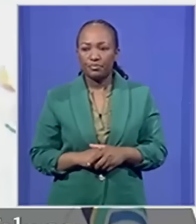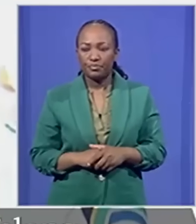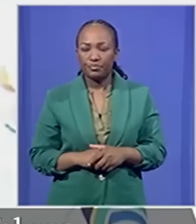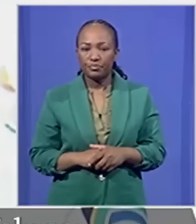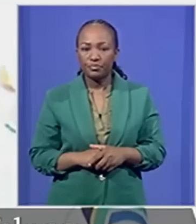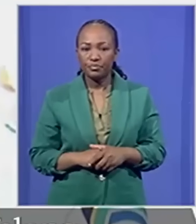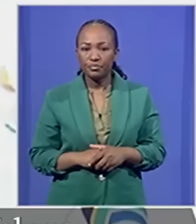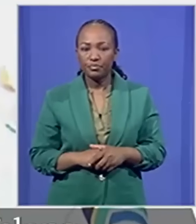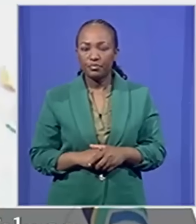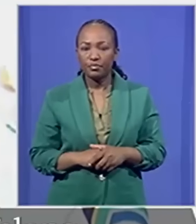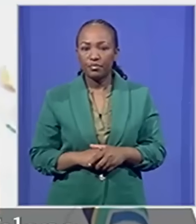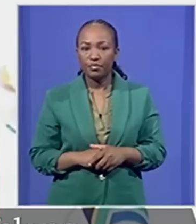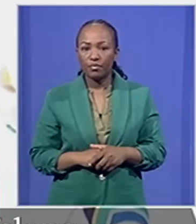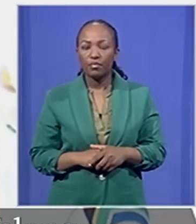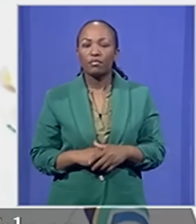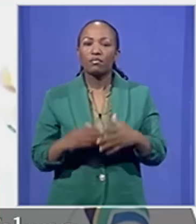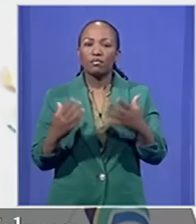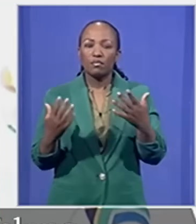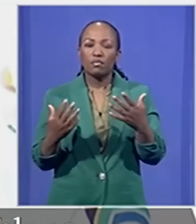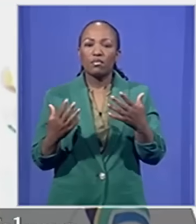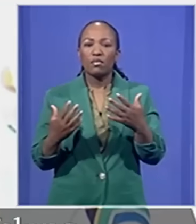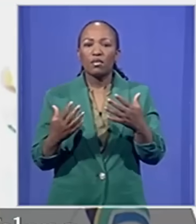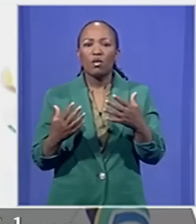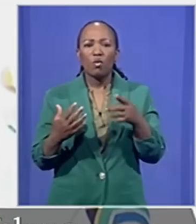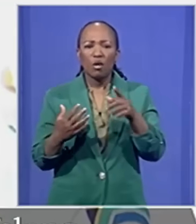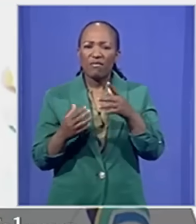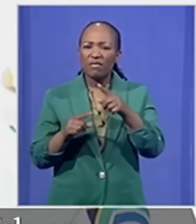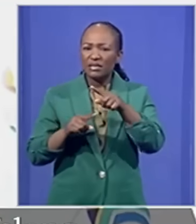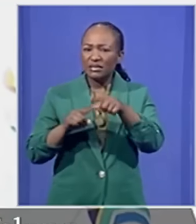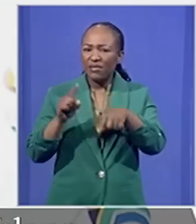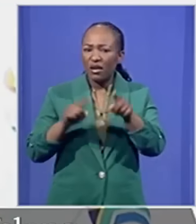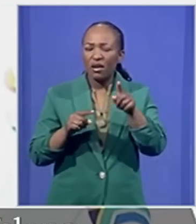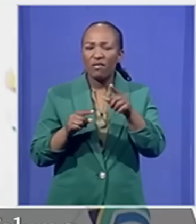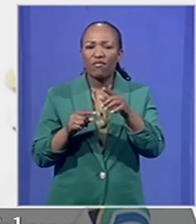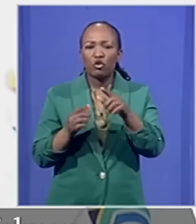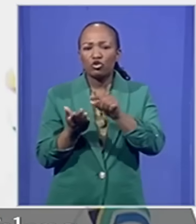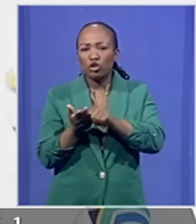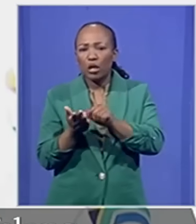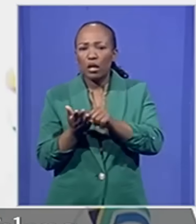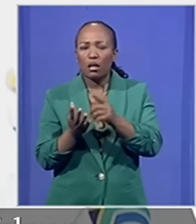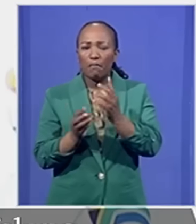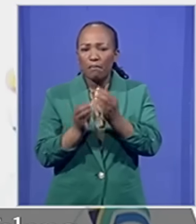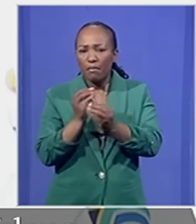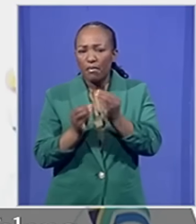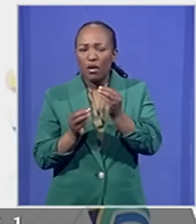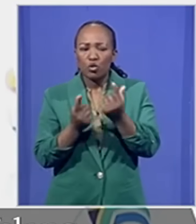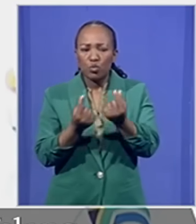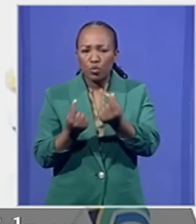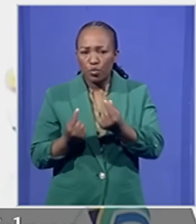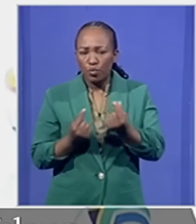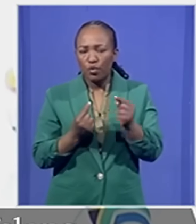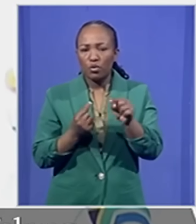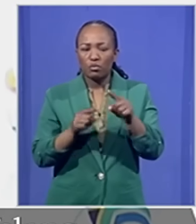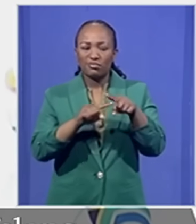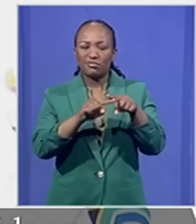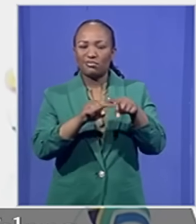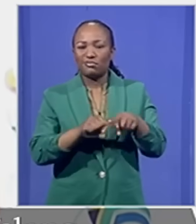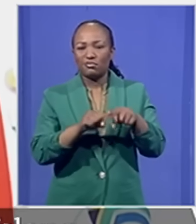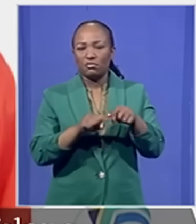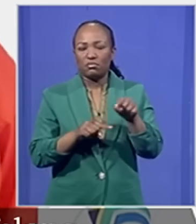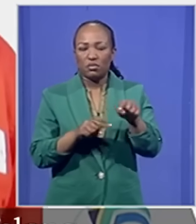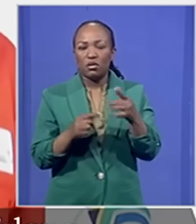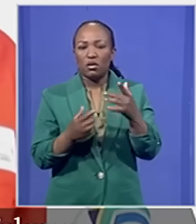have that production of broilers and the dependency will be reduced,